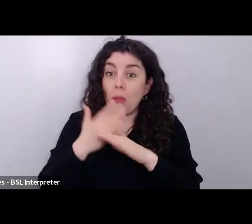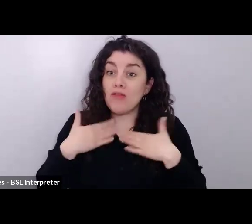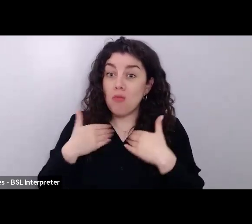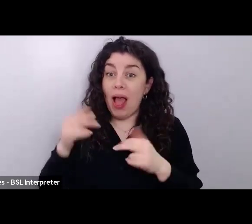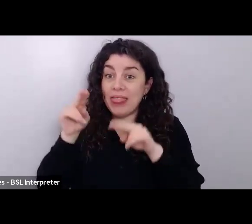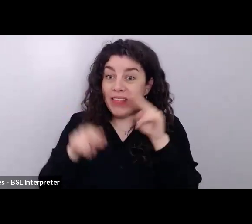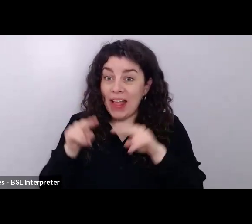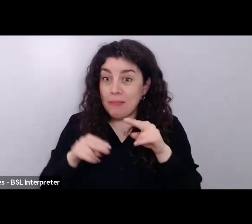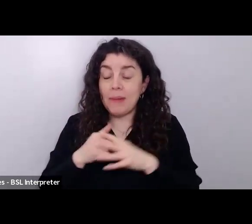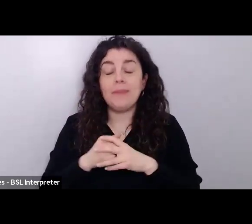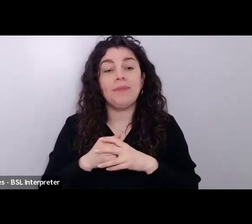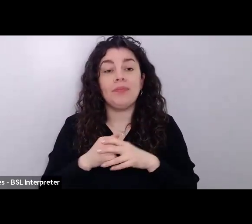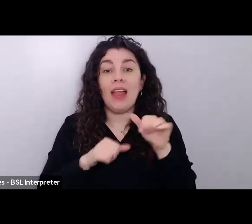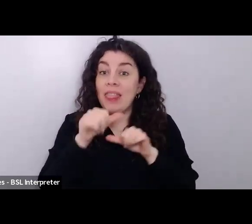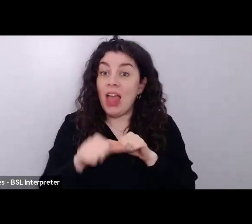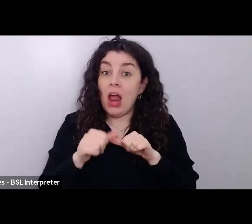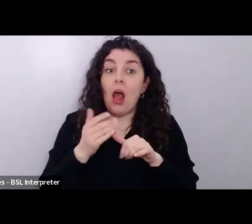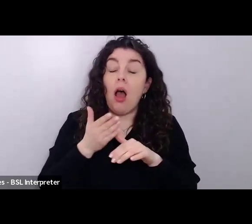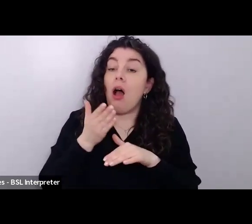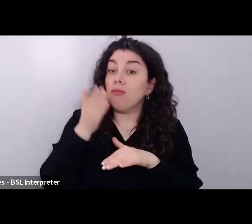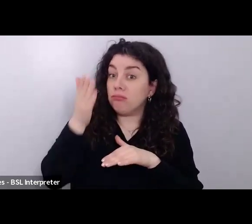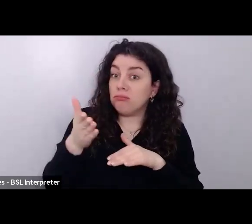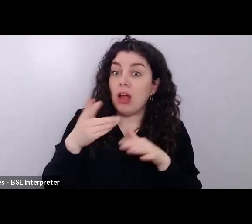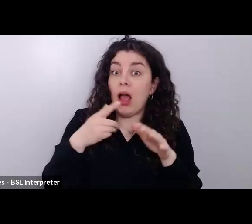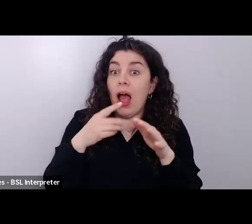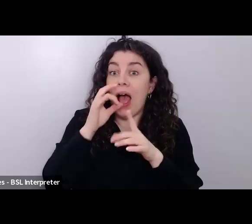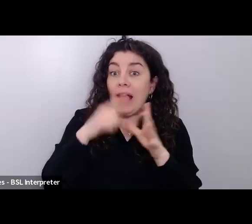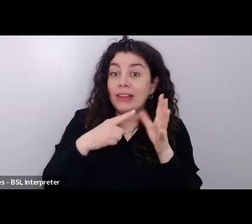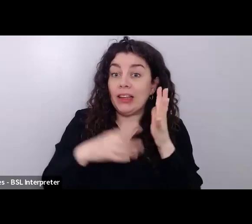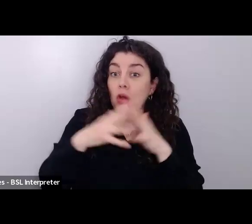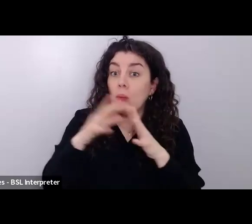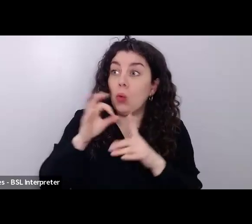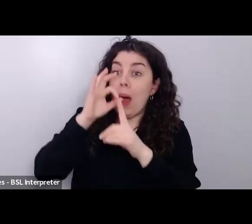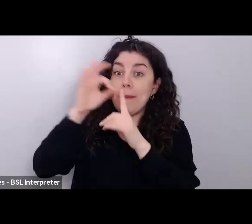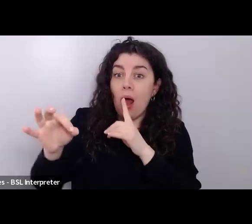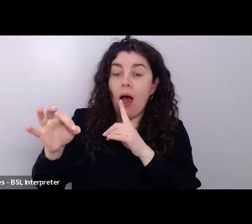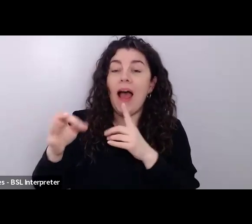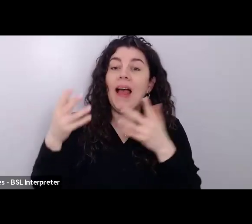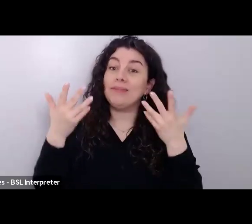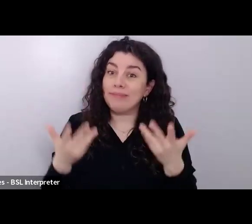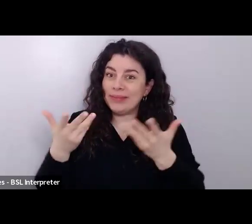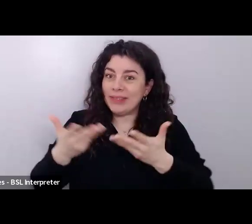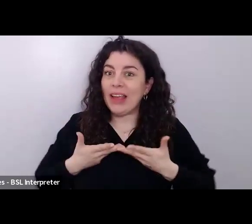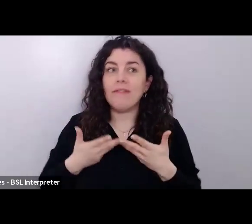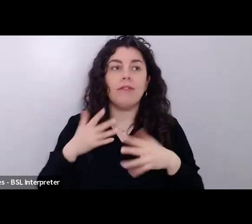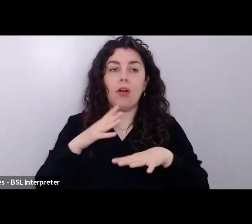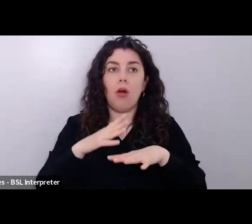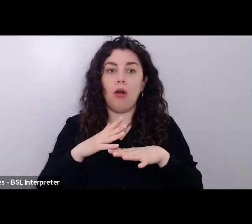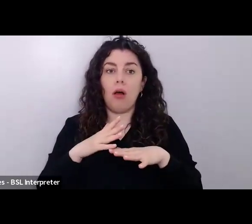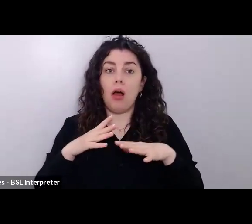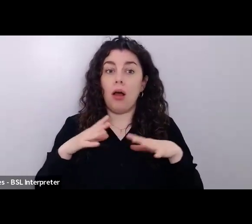of the adjustments was that I could take a break from the shop floor when I was getting overwhelmed. One of the things that I struggle with when I reach this stage